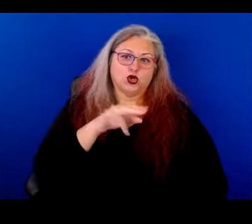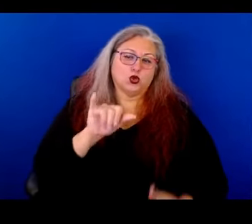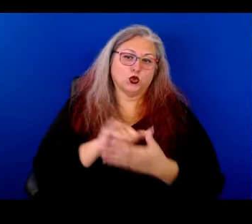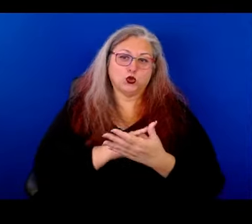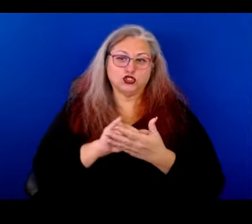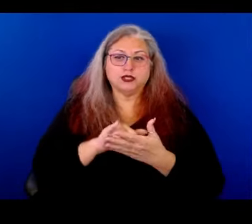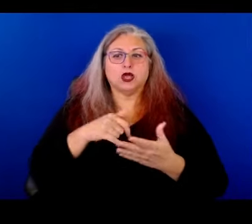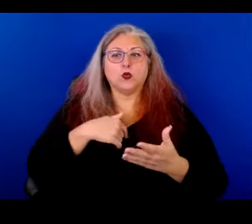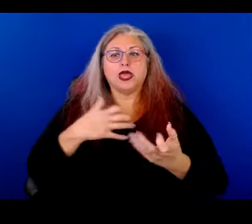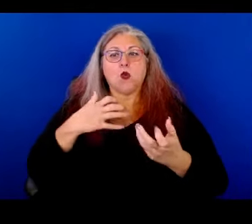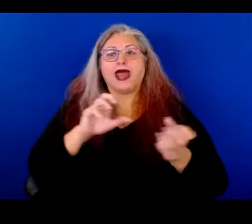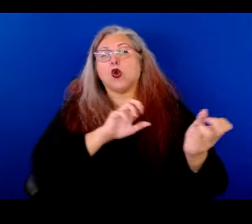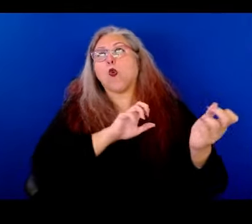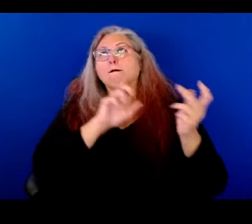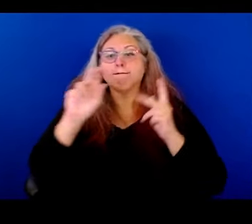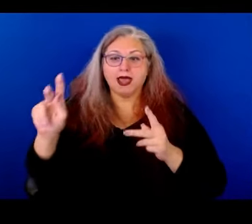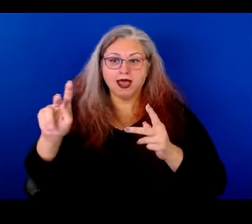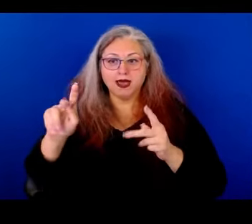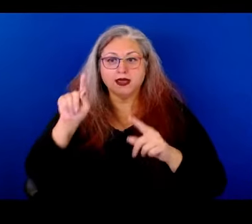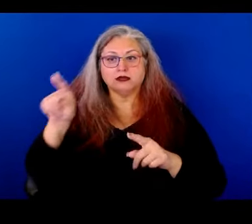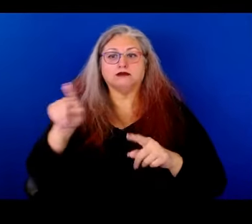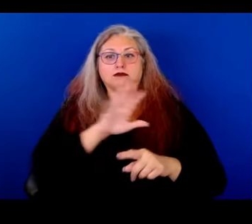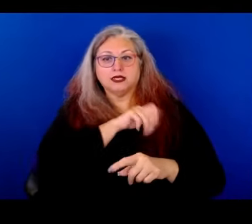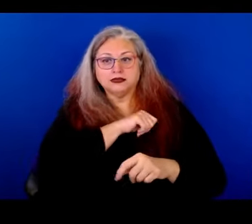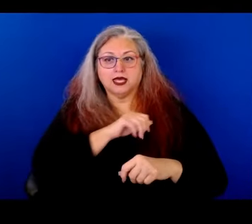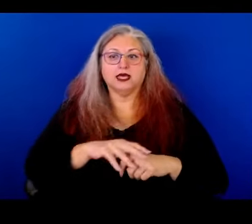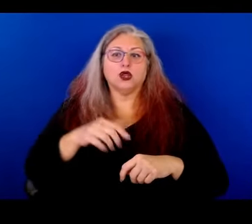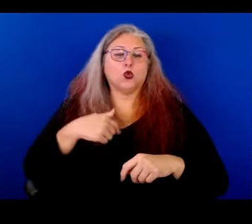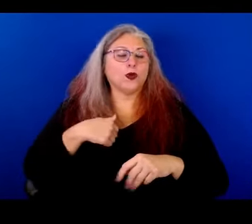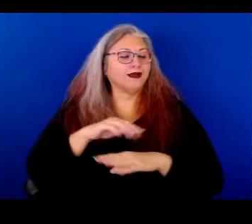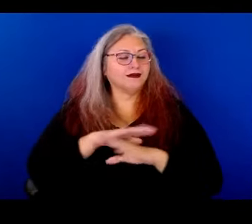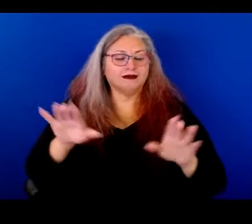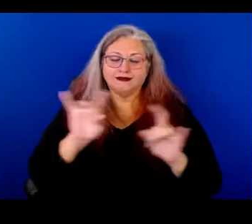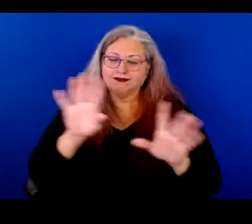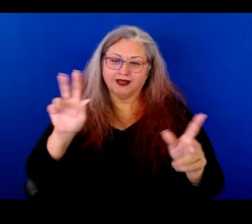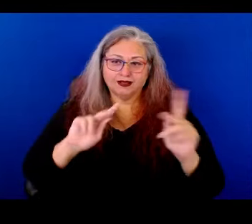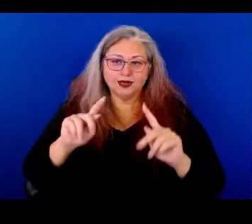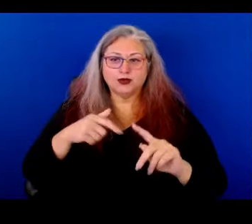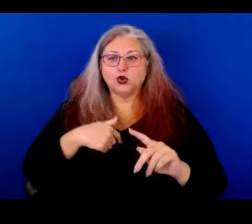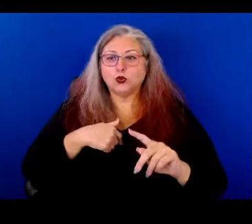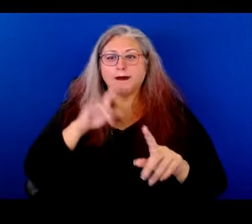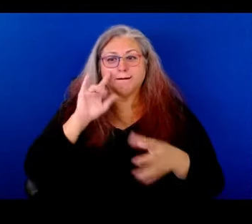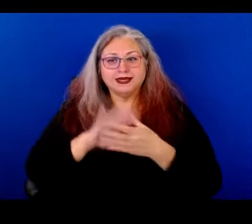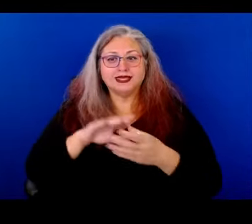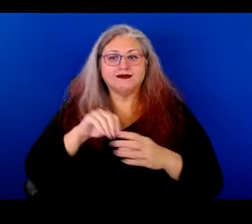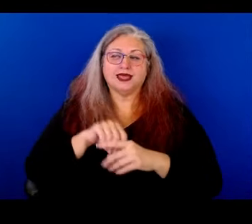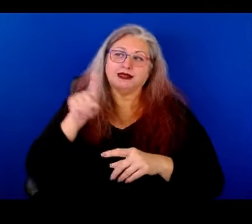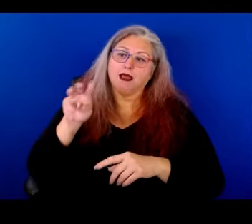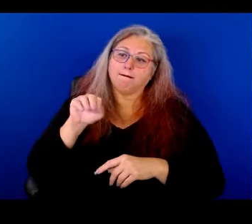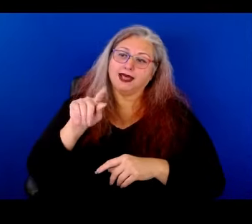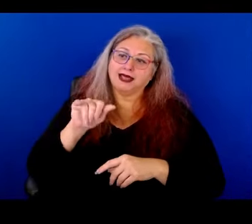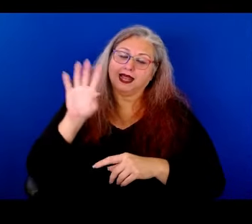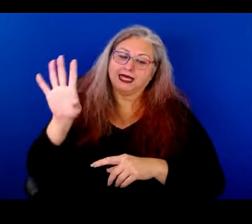New Jersey. We want to go back to Palestine. We are nonviolent. We do believe in what